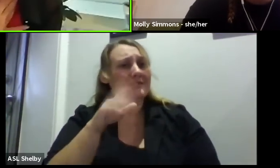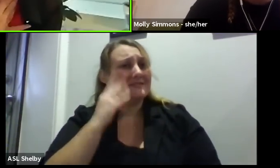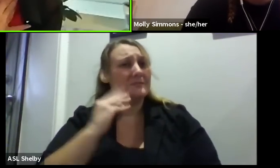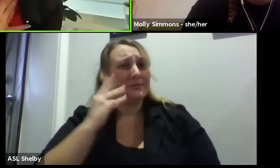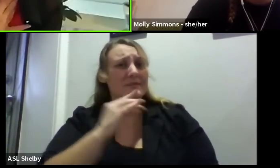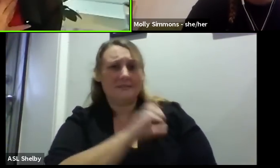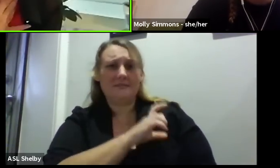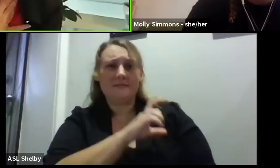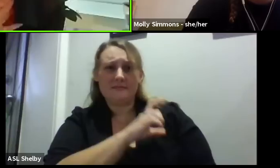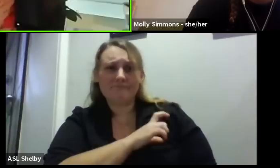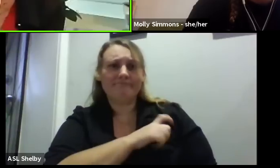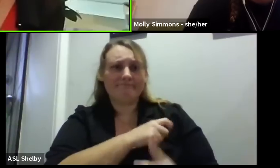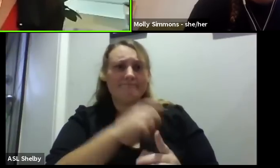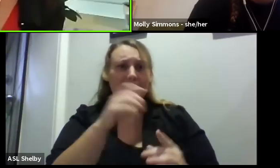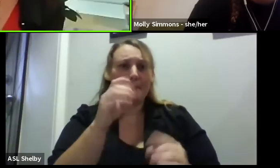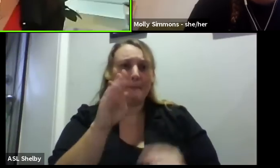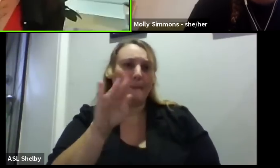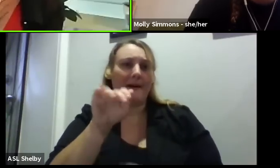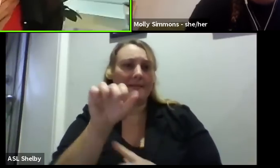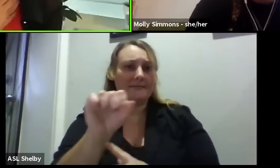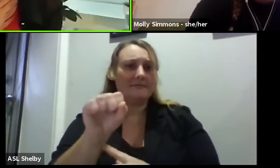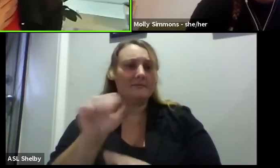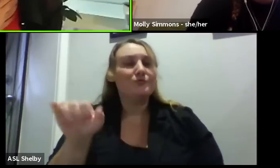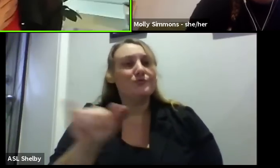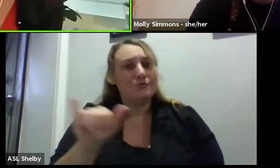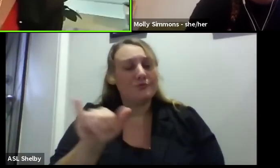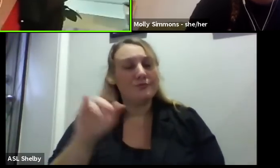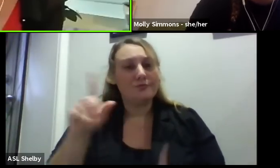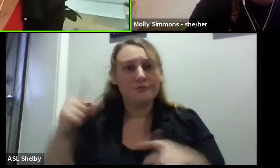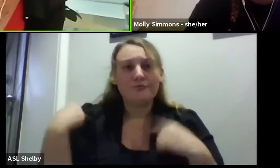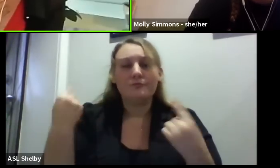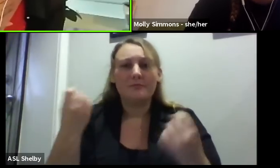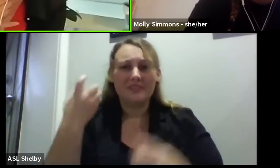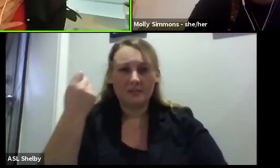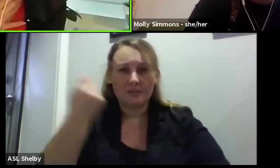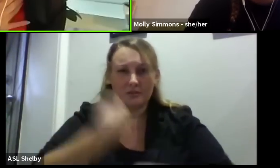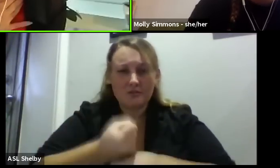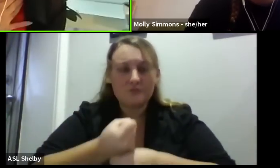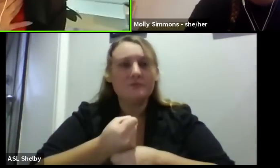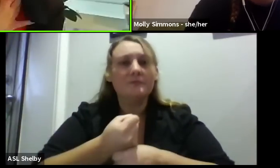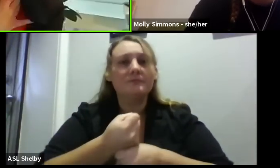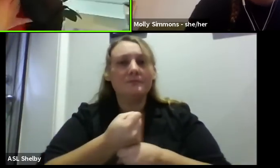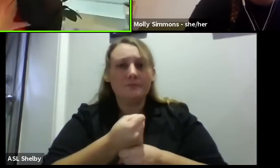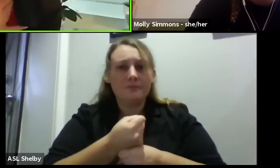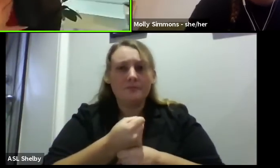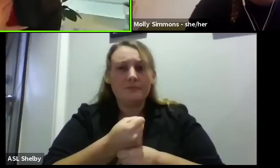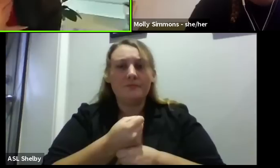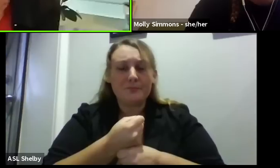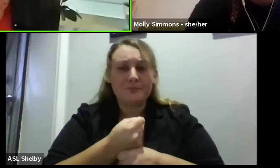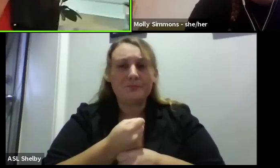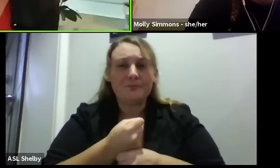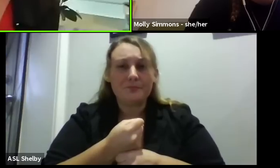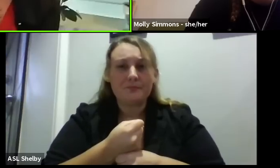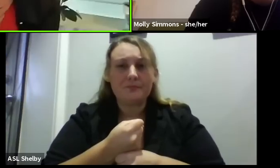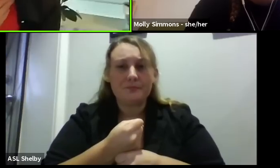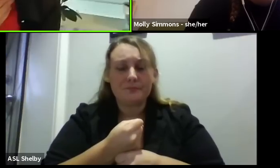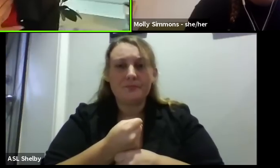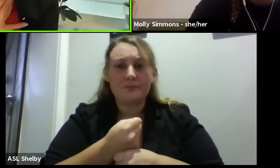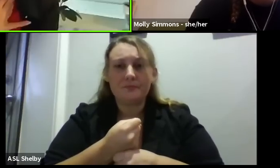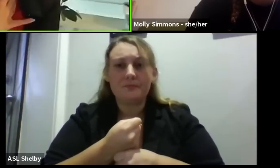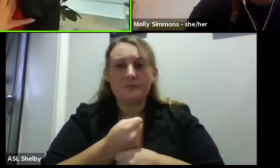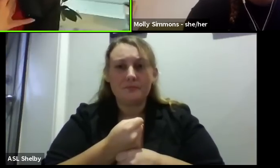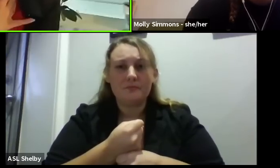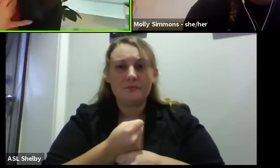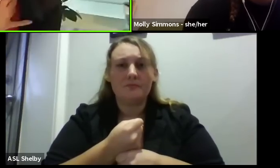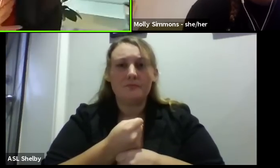through generations, I stand with you as an accomplice to this necessary demonstration for restoration, reparation, and an end